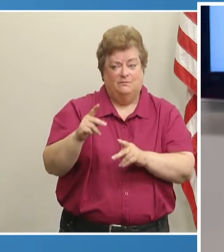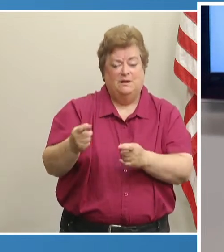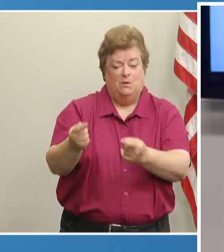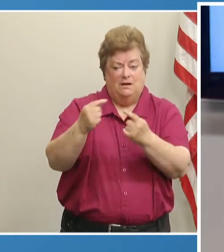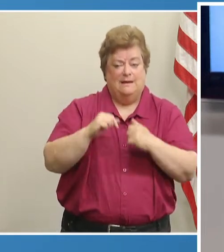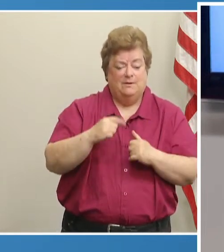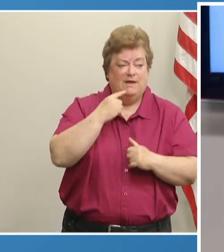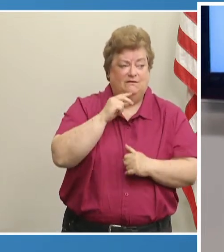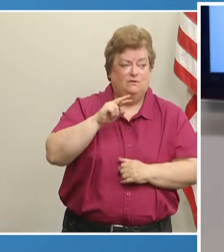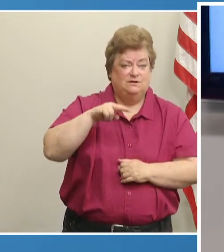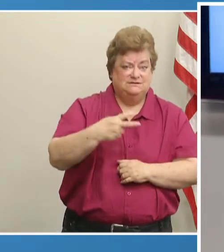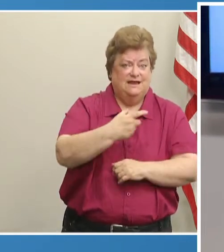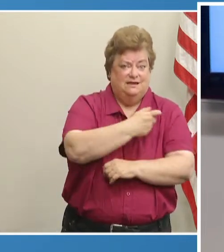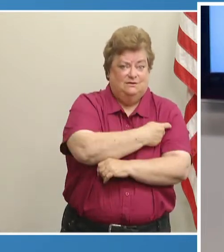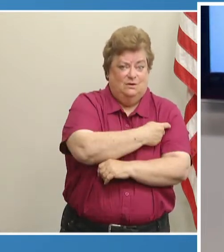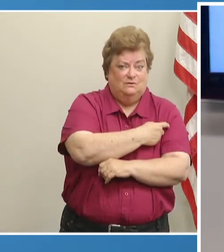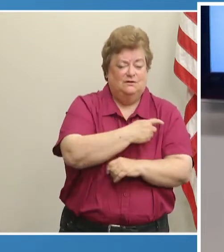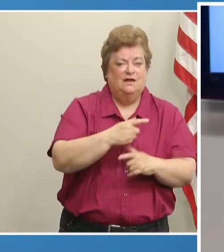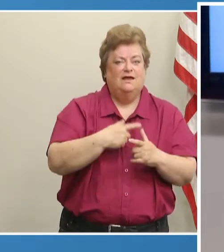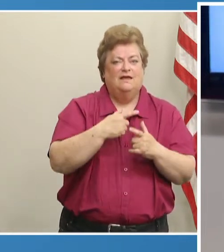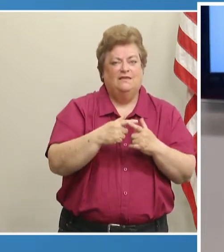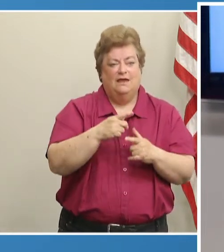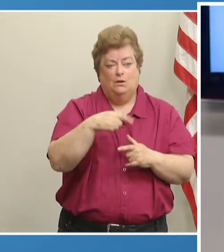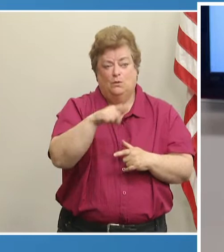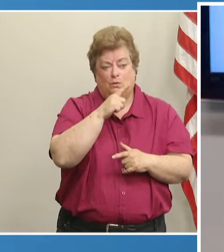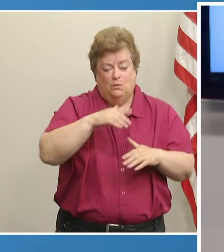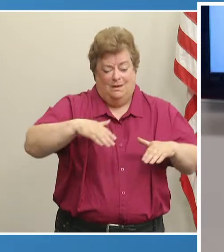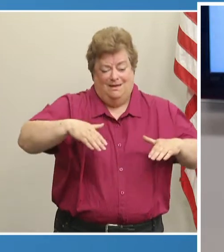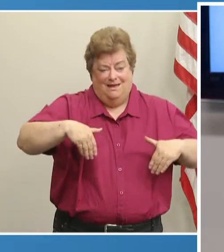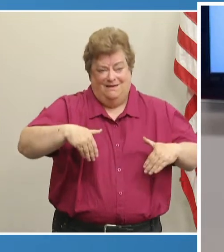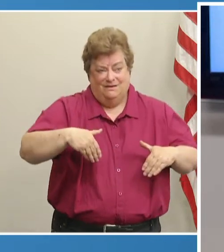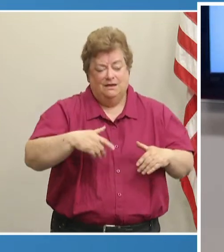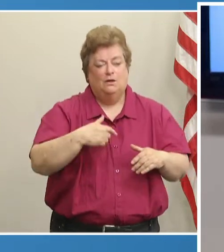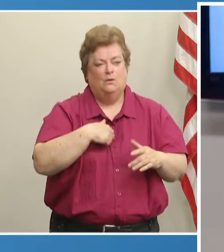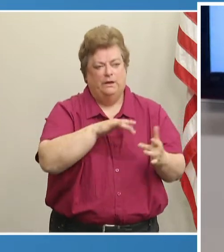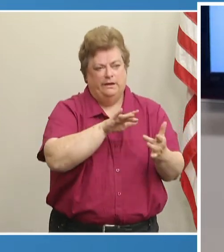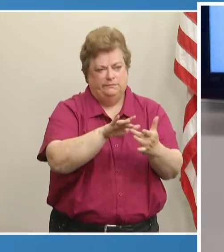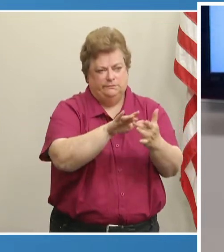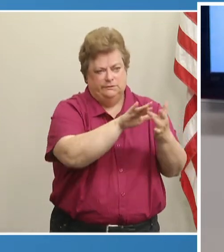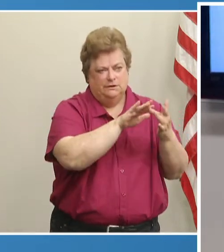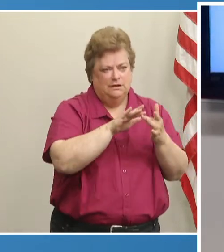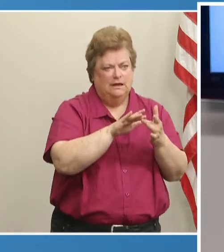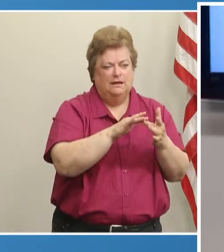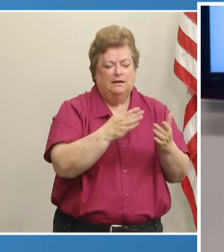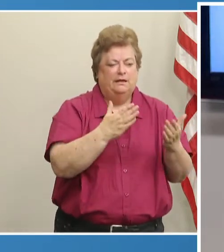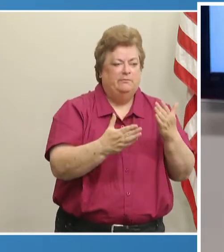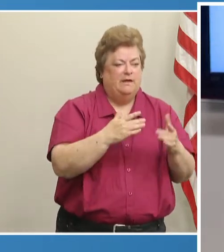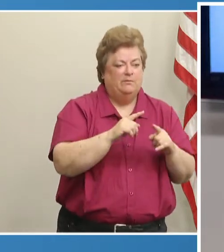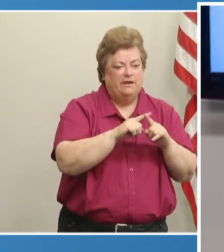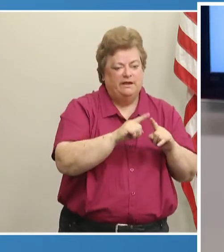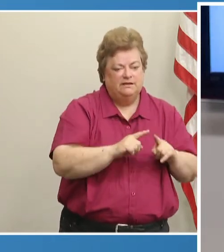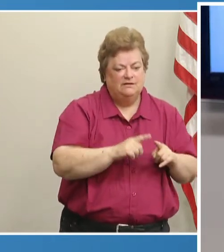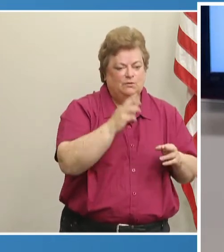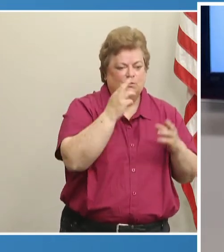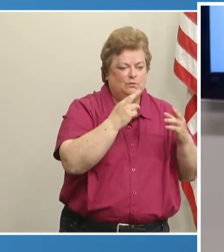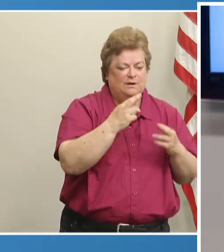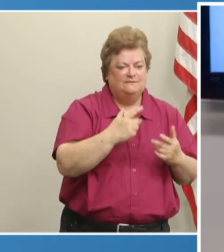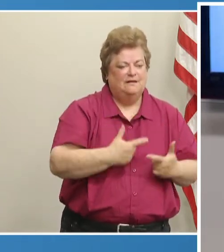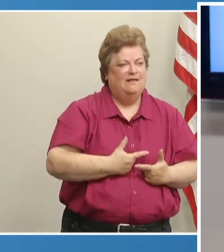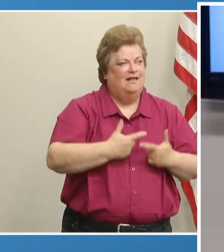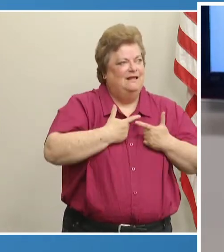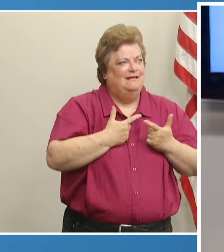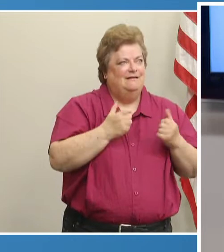their second dose. And then we reach out to those who don't return, and there can be a variety of reasons. You know, life events